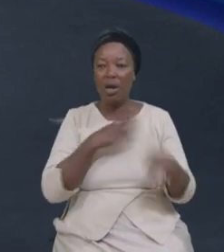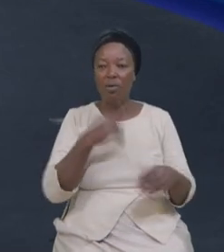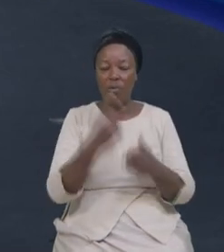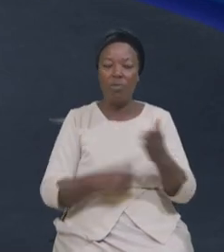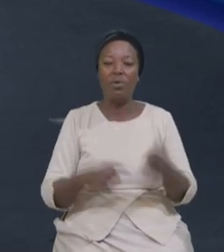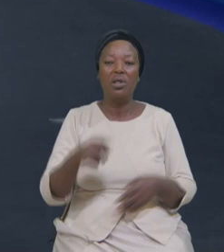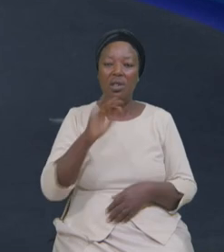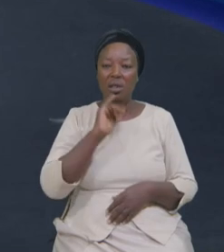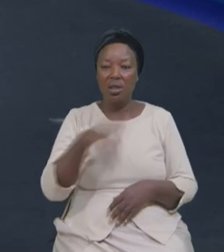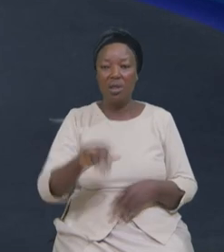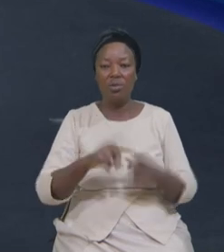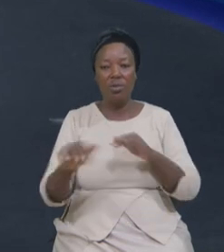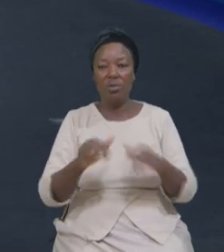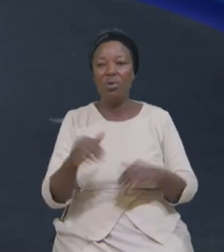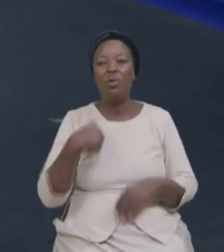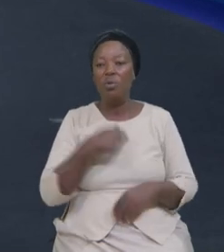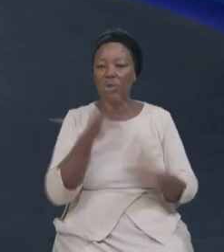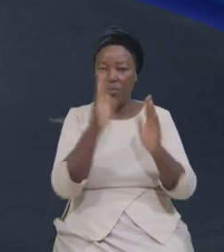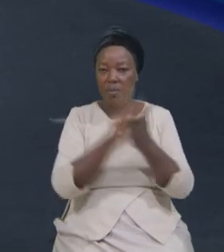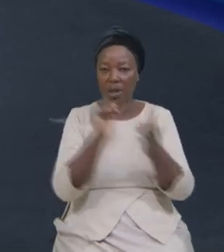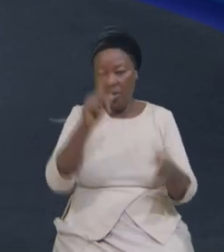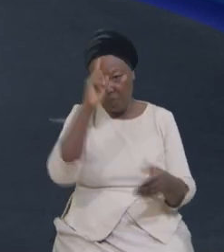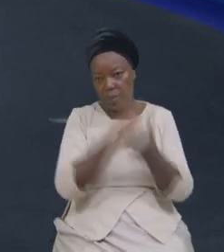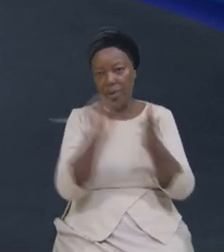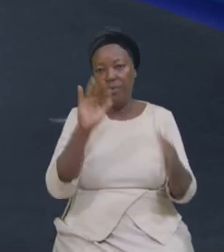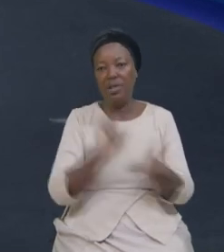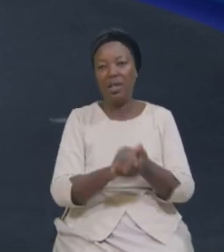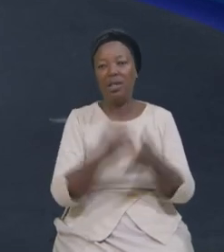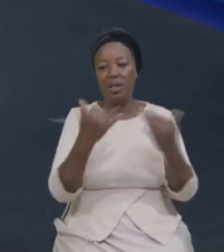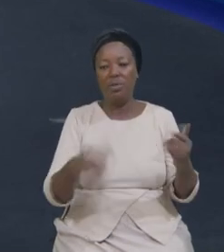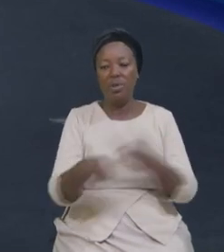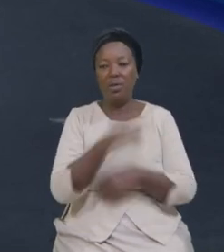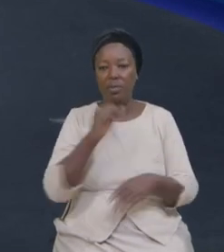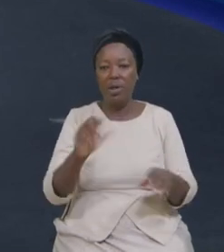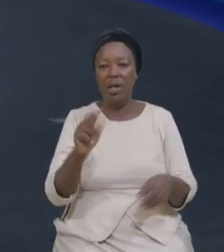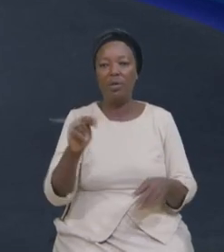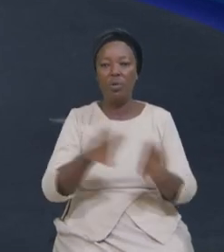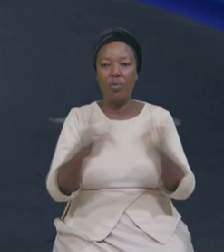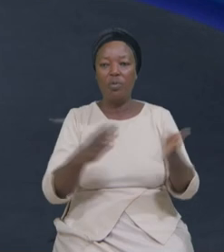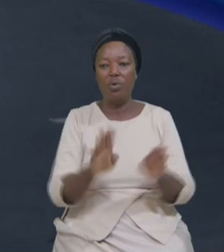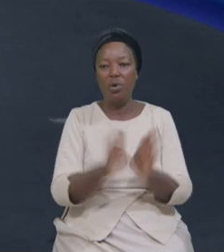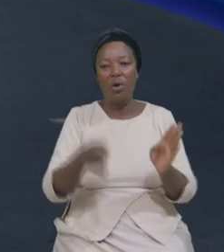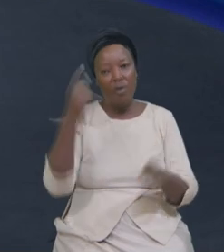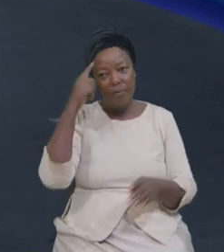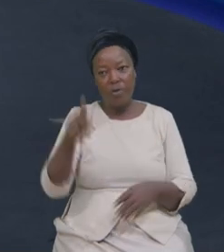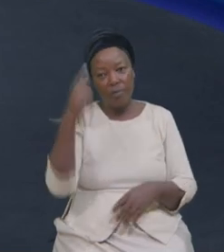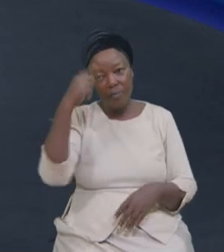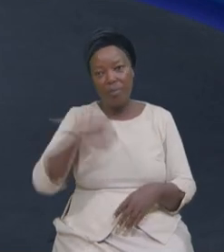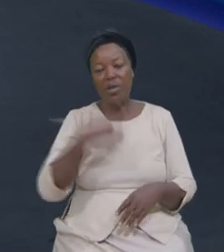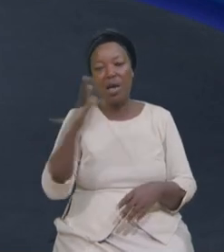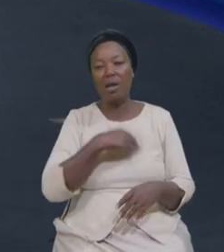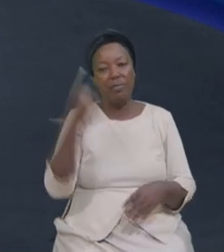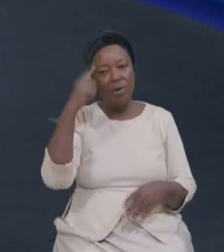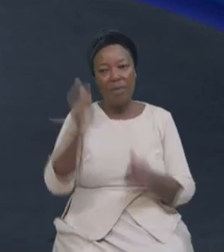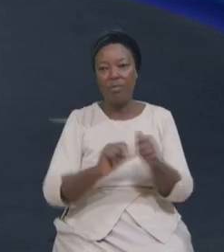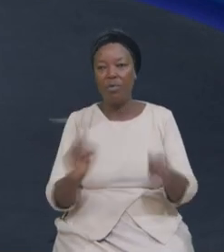do, I believe that today can be an open door, a breakthrough for you in everything we're doing, and